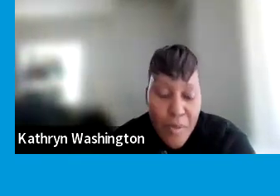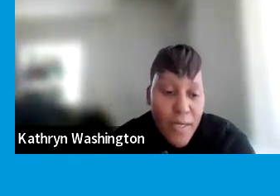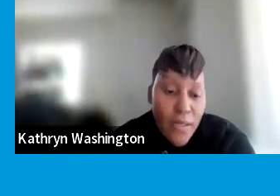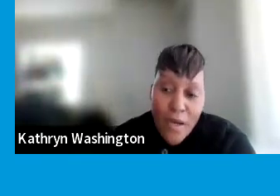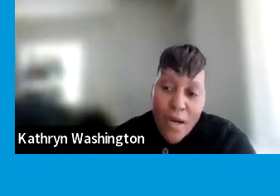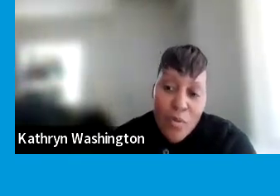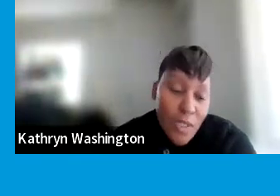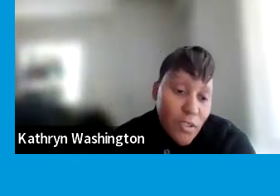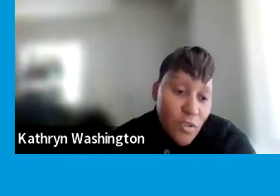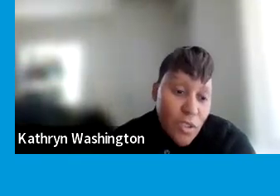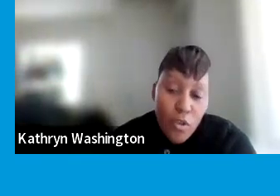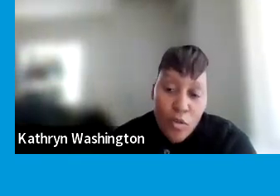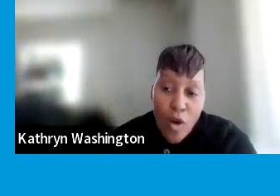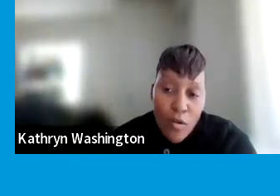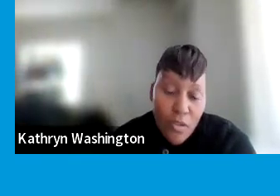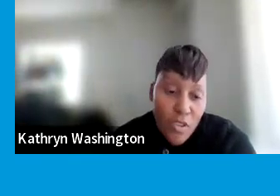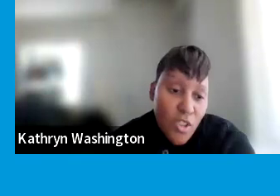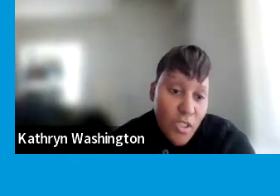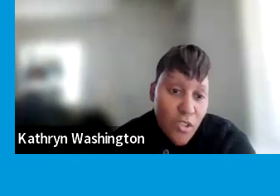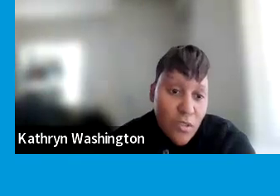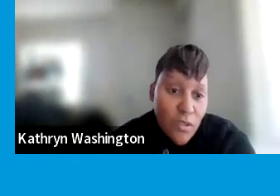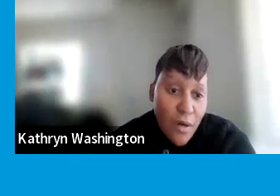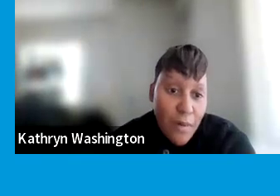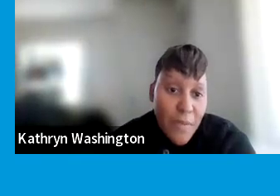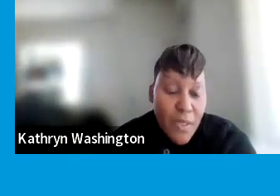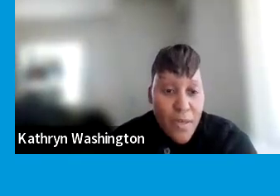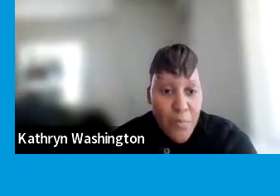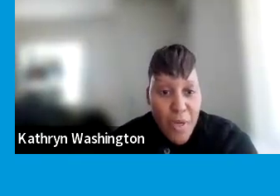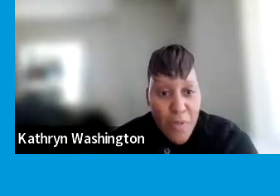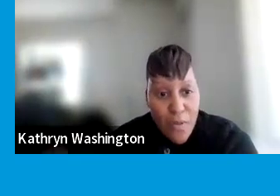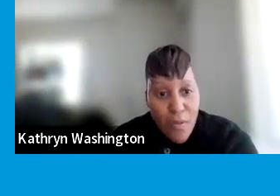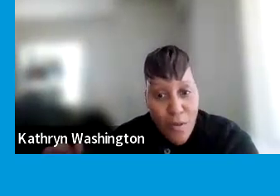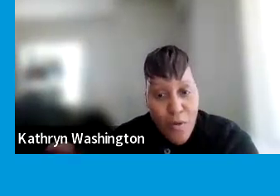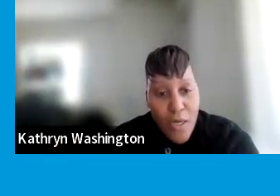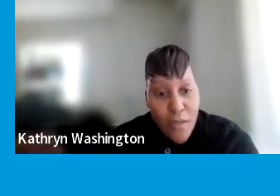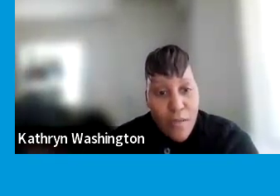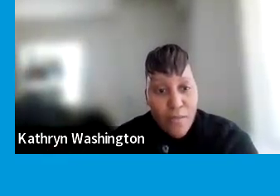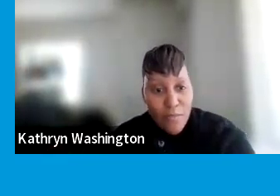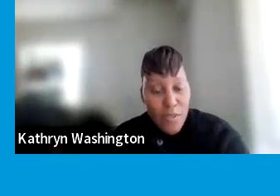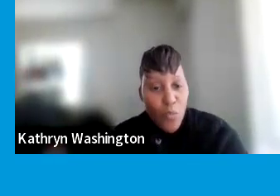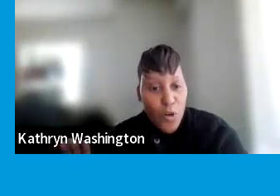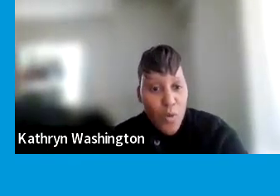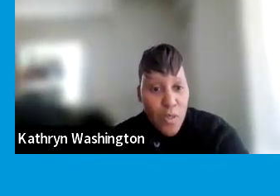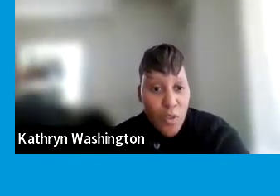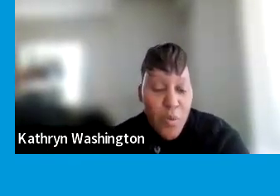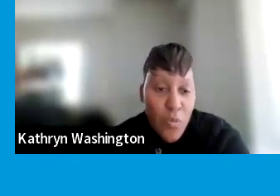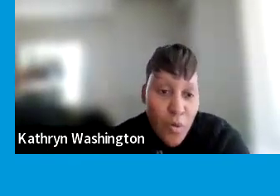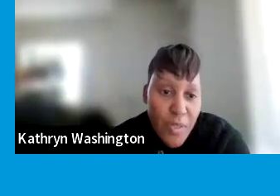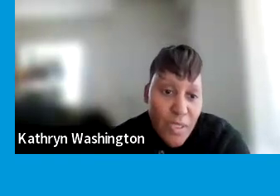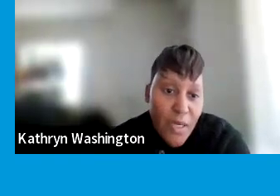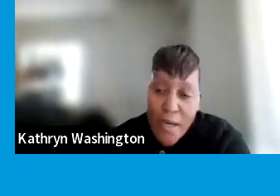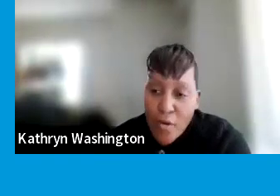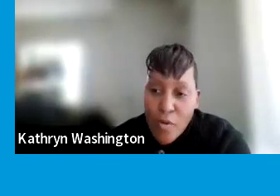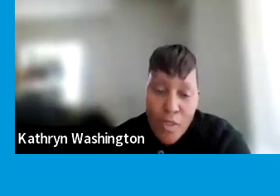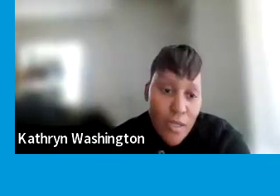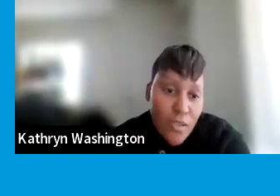our way, but I would like to include all of the suggestions, and maybe, kind of, we can work with it a little bit